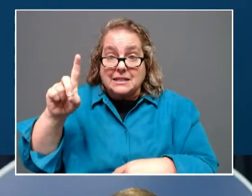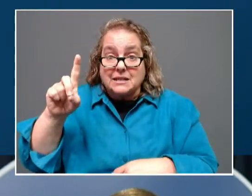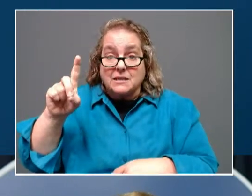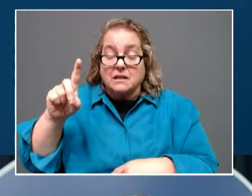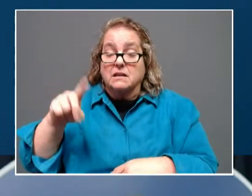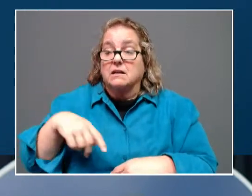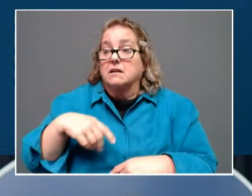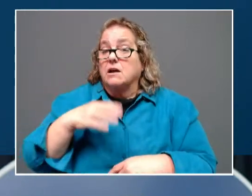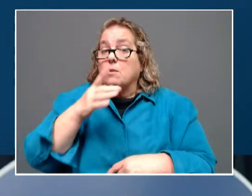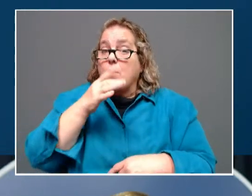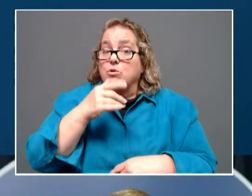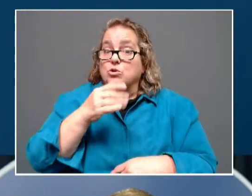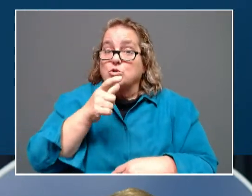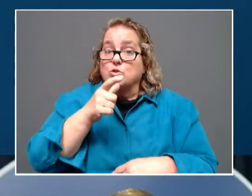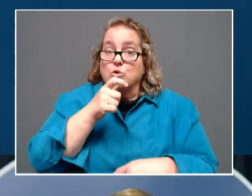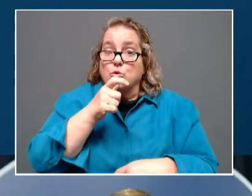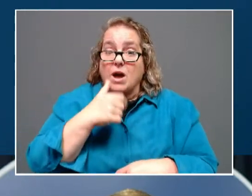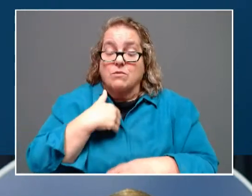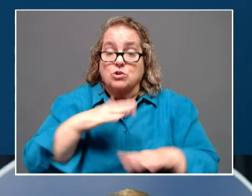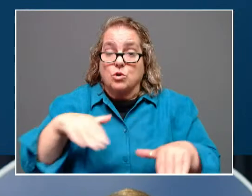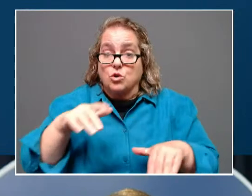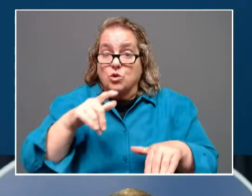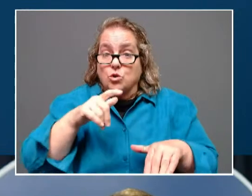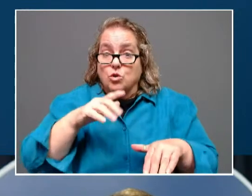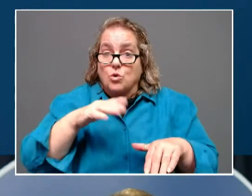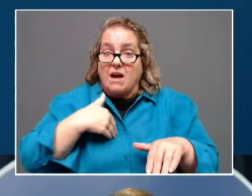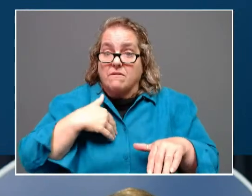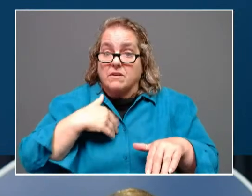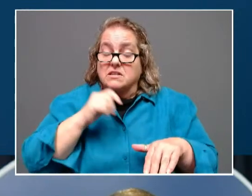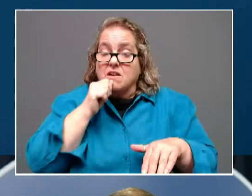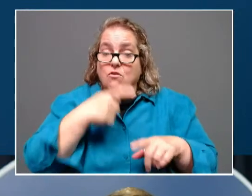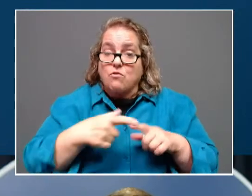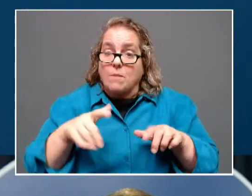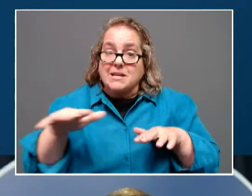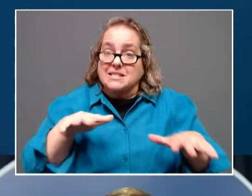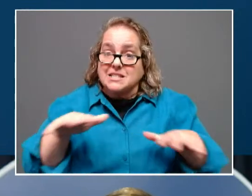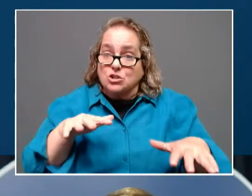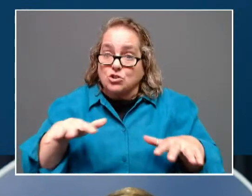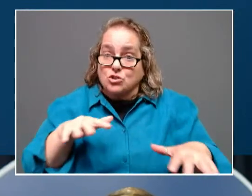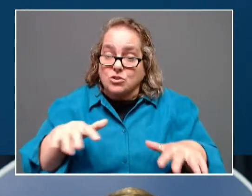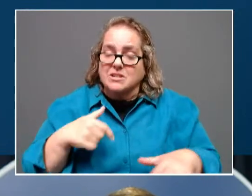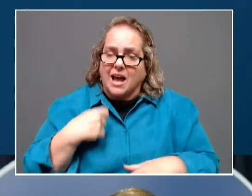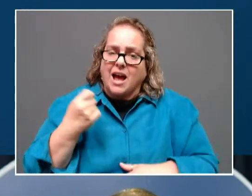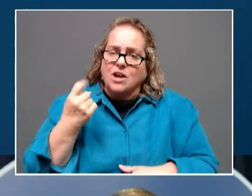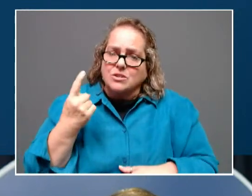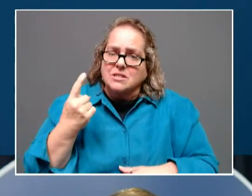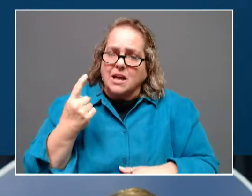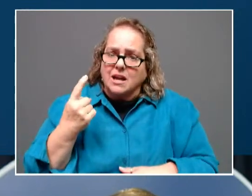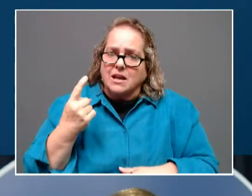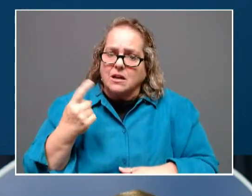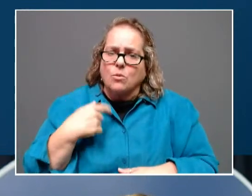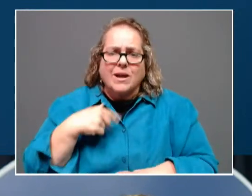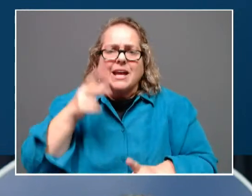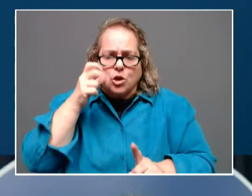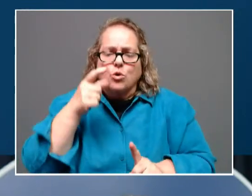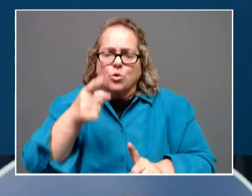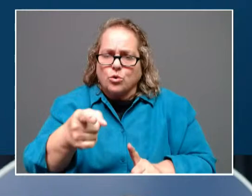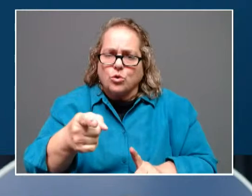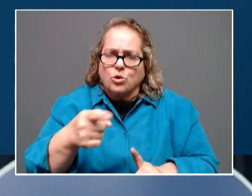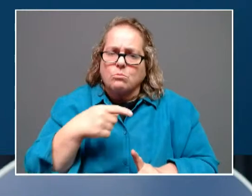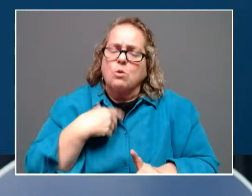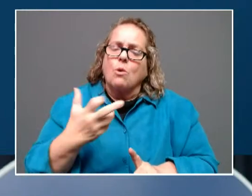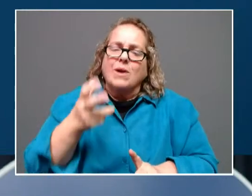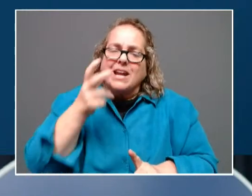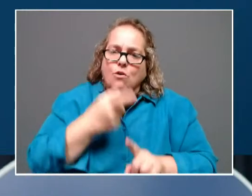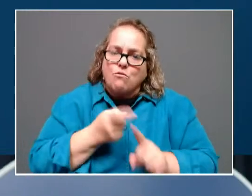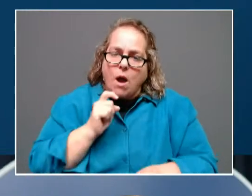children suffering from seizures, I want you to know that we not only hear you, we want to hear directly from you.